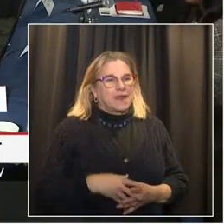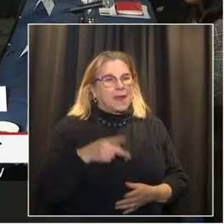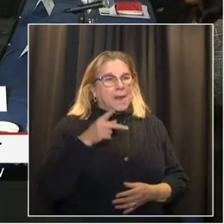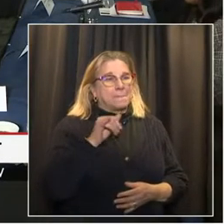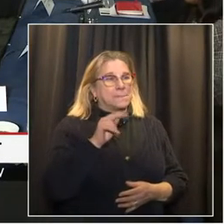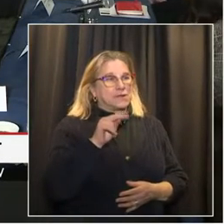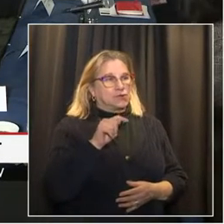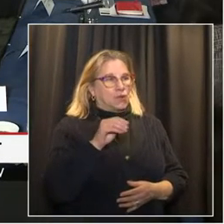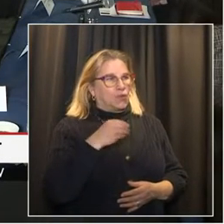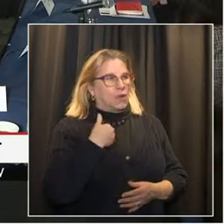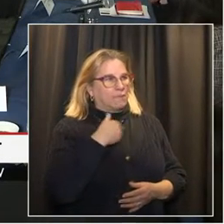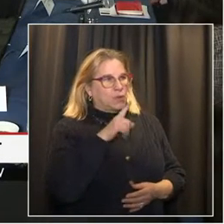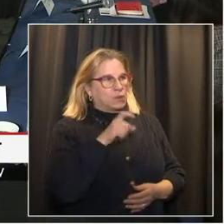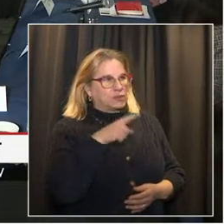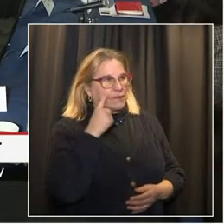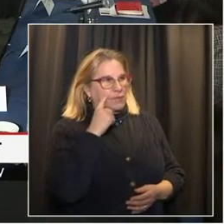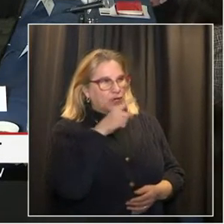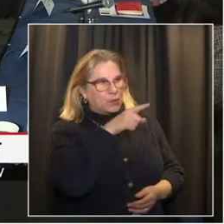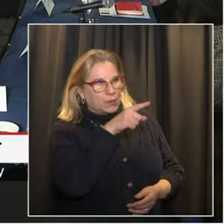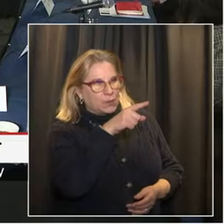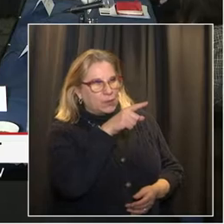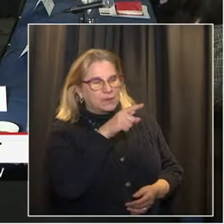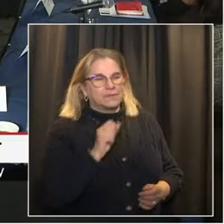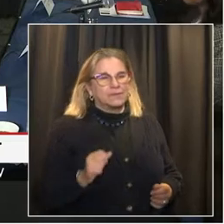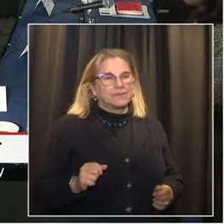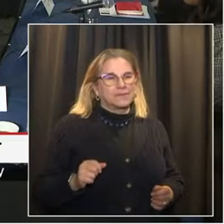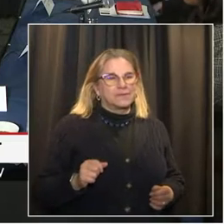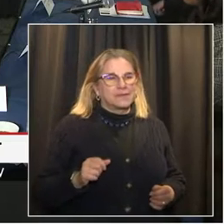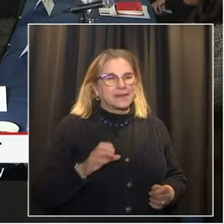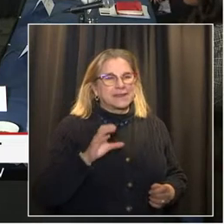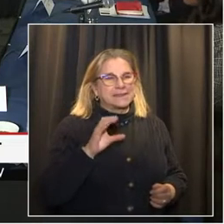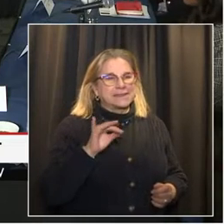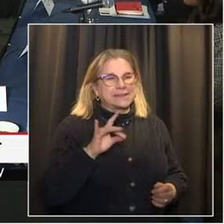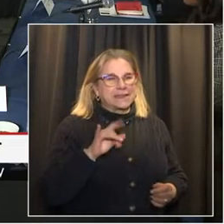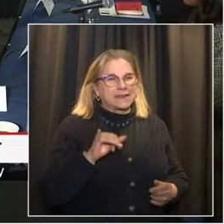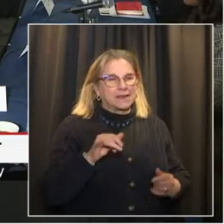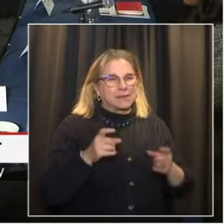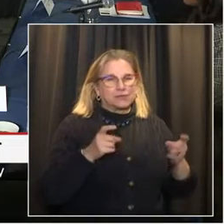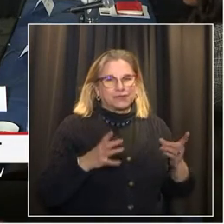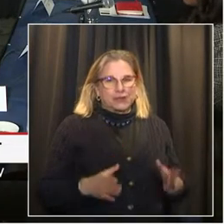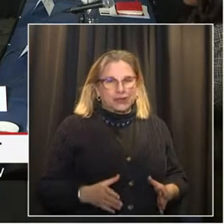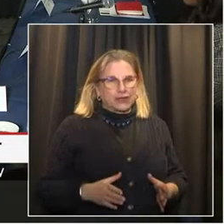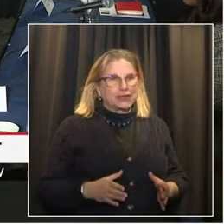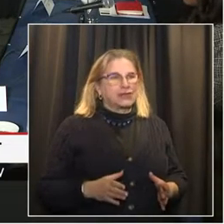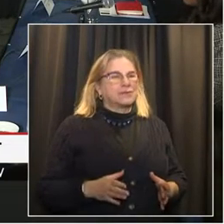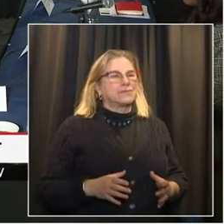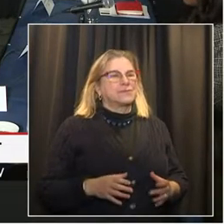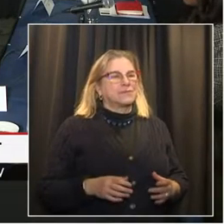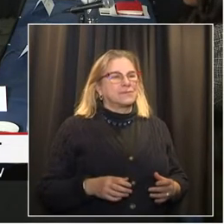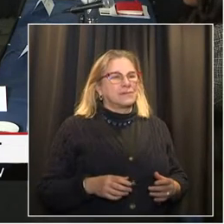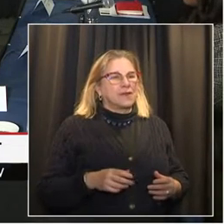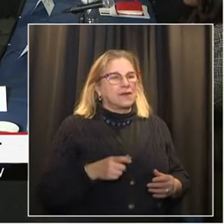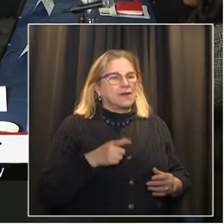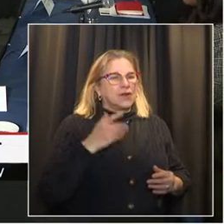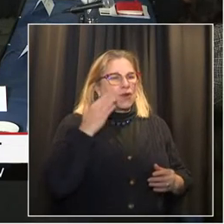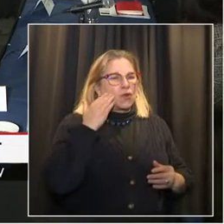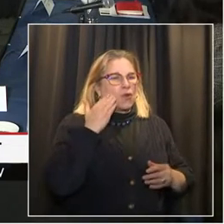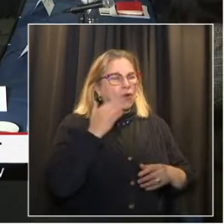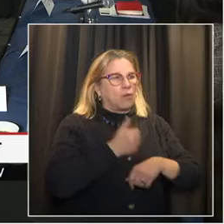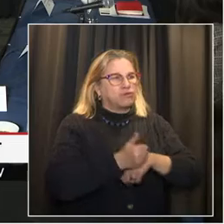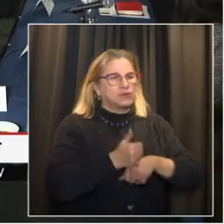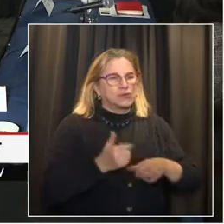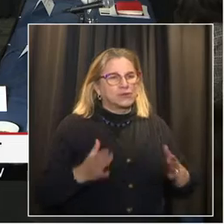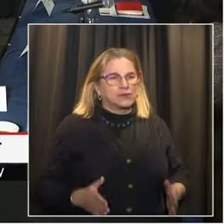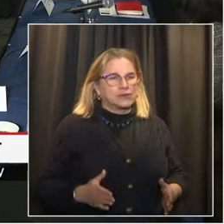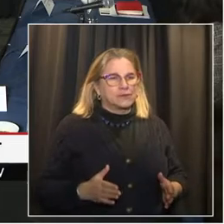Mr. City Administrator, you noted that prosecutions were down. Is that possibly because the number of FTEs at the U.S. Attorney's Office is down? They're